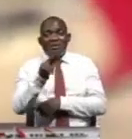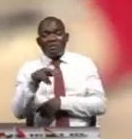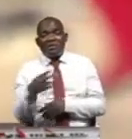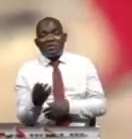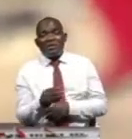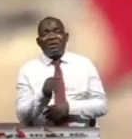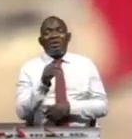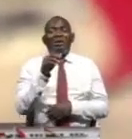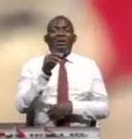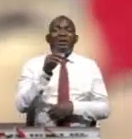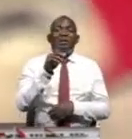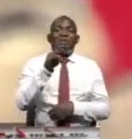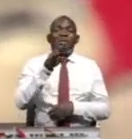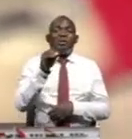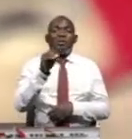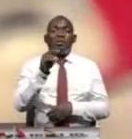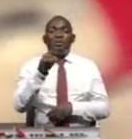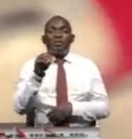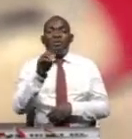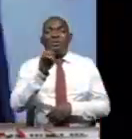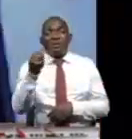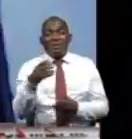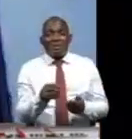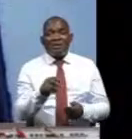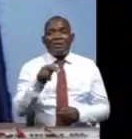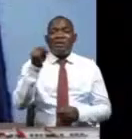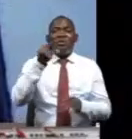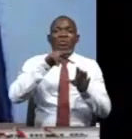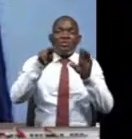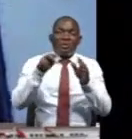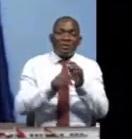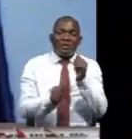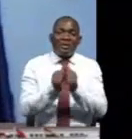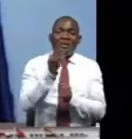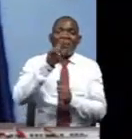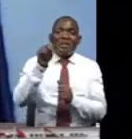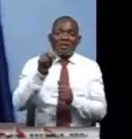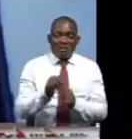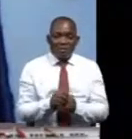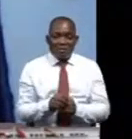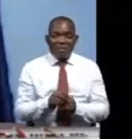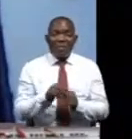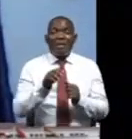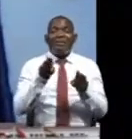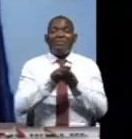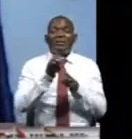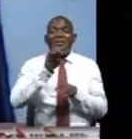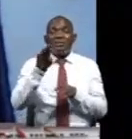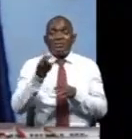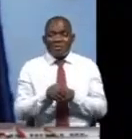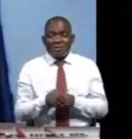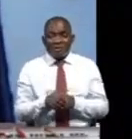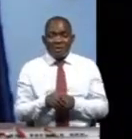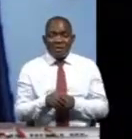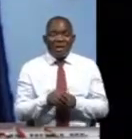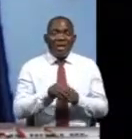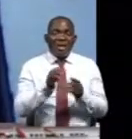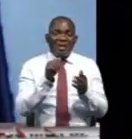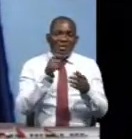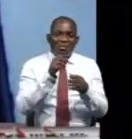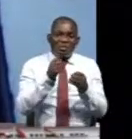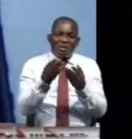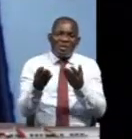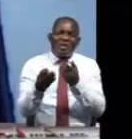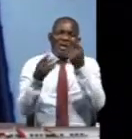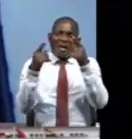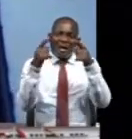Region, in Bono East, in Northern Region, in Greater Accra. In Eastern Region, where these things have been seen